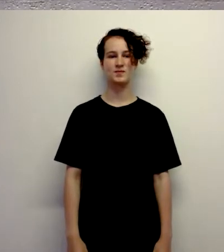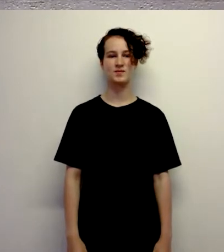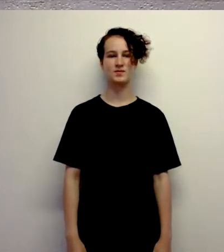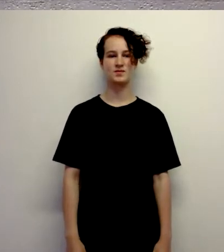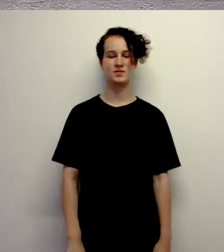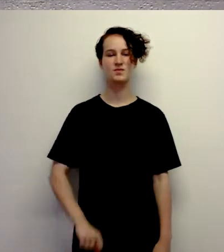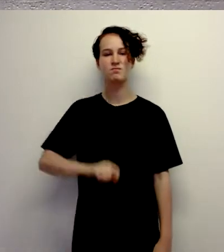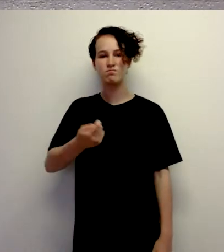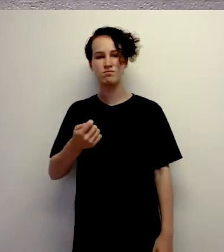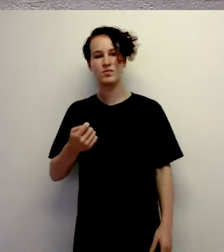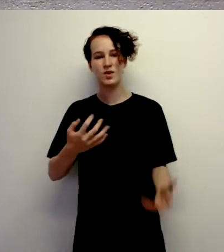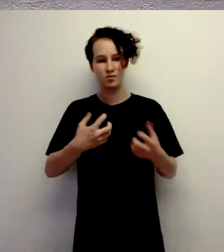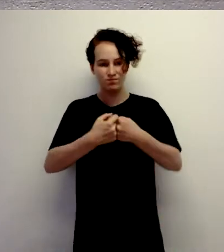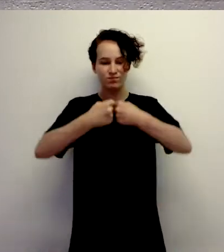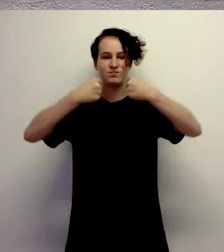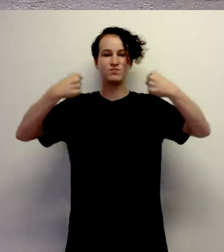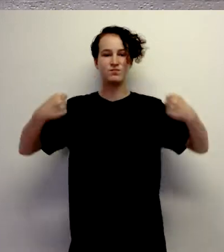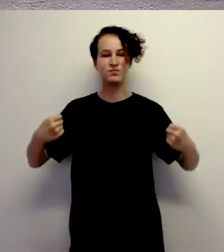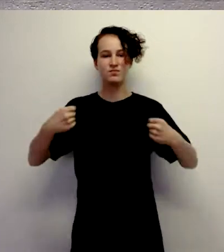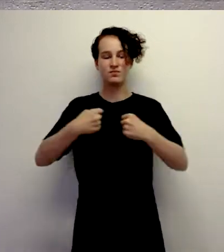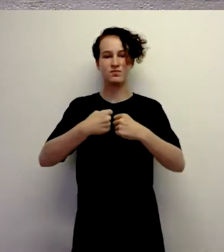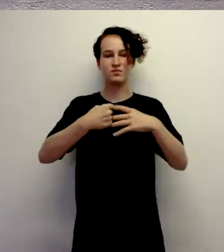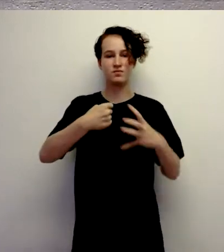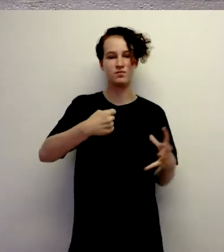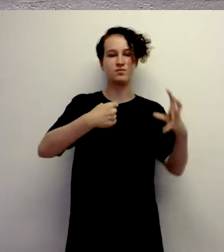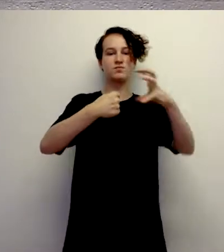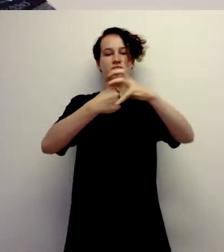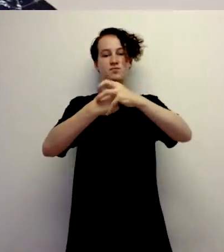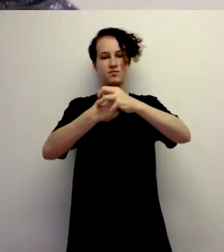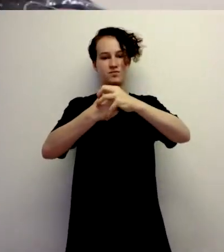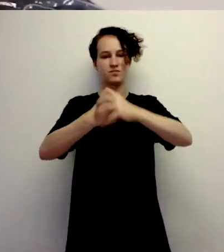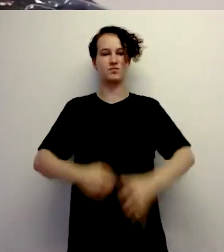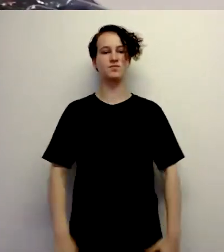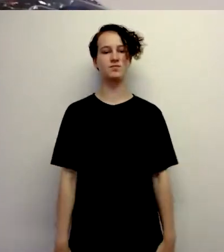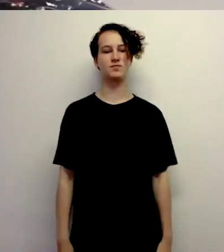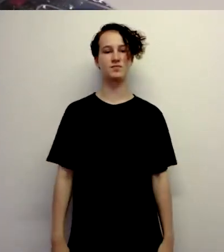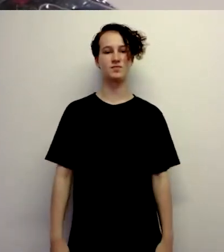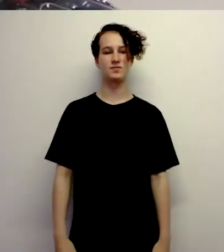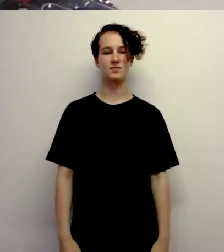Then we're going to stretch it up like a swimming hat over the top.